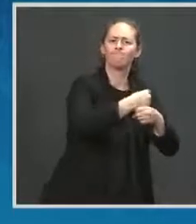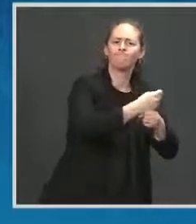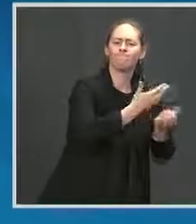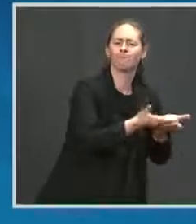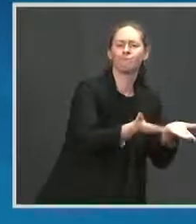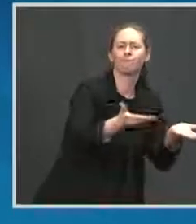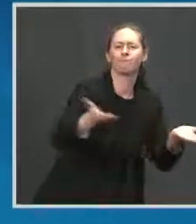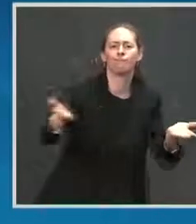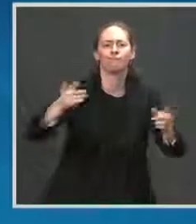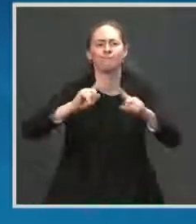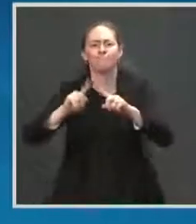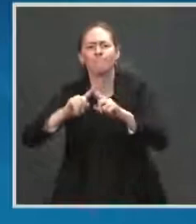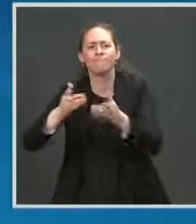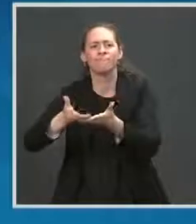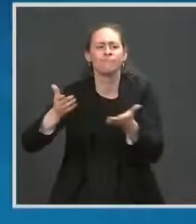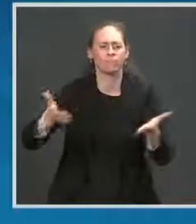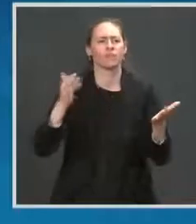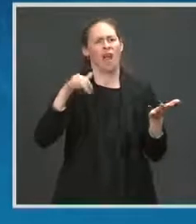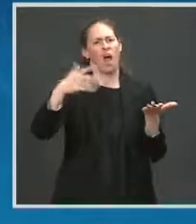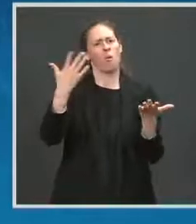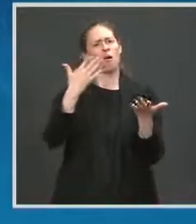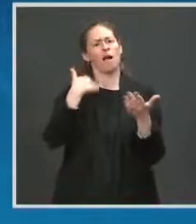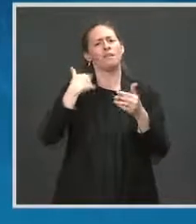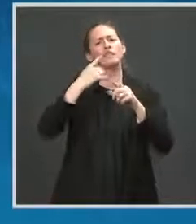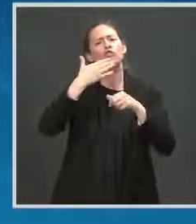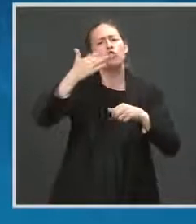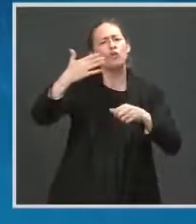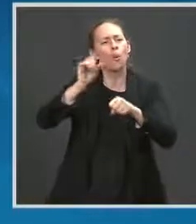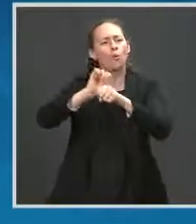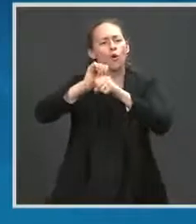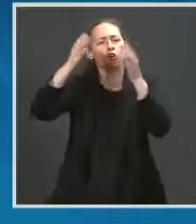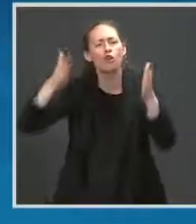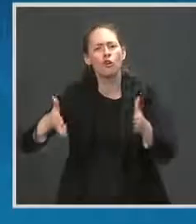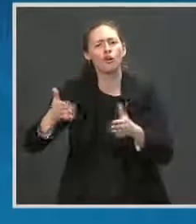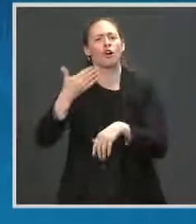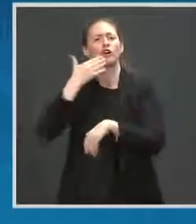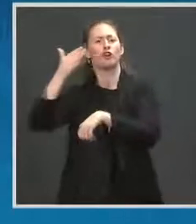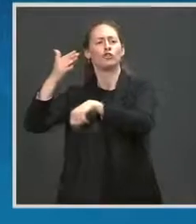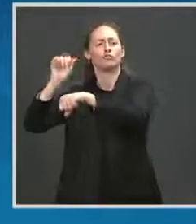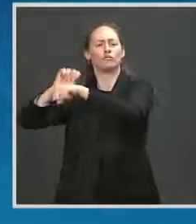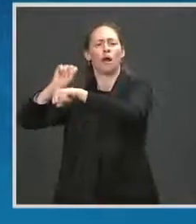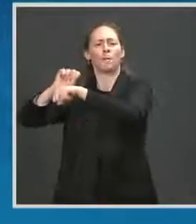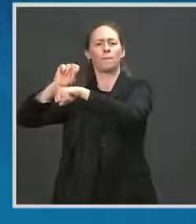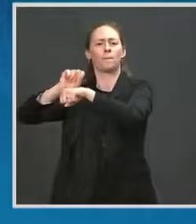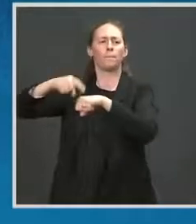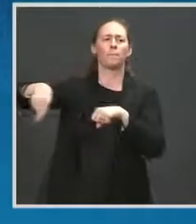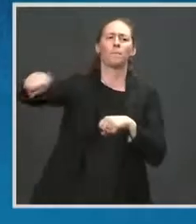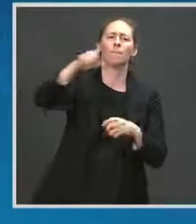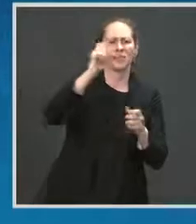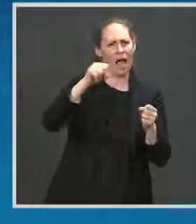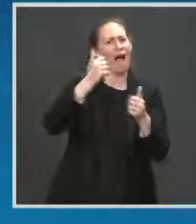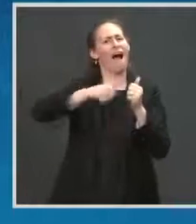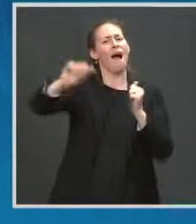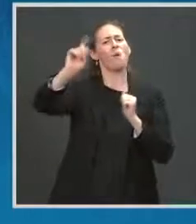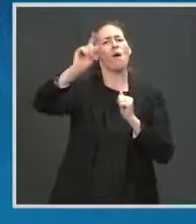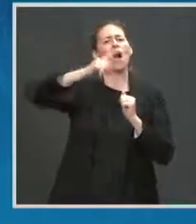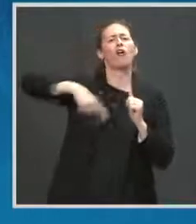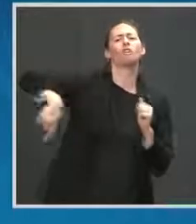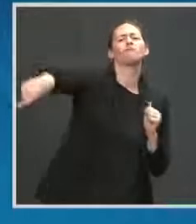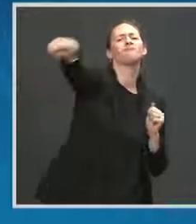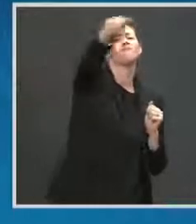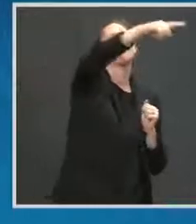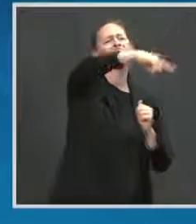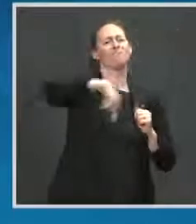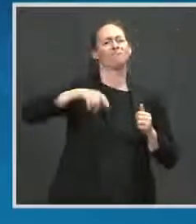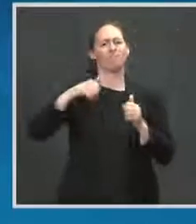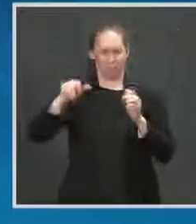for every worker, good jobs for every worker everywhere. You know, over the